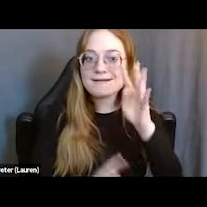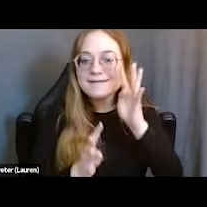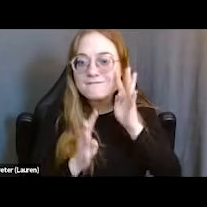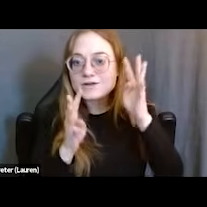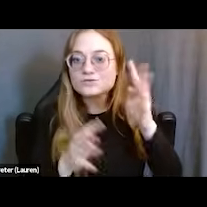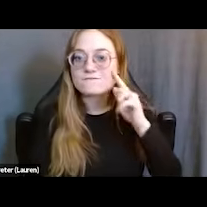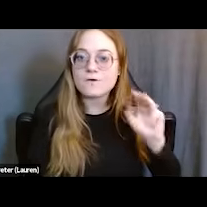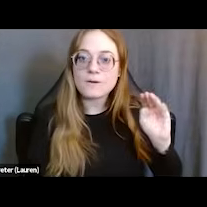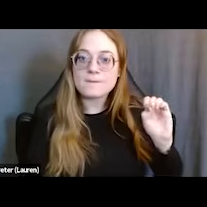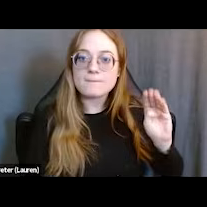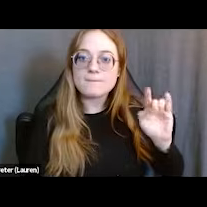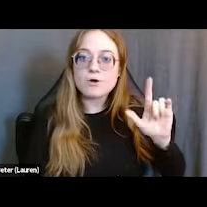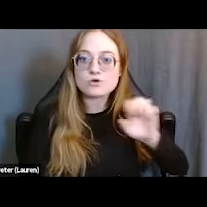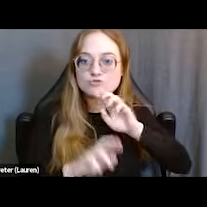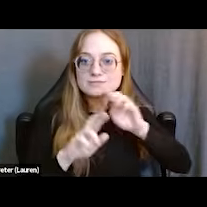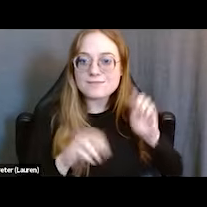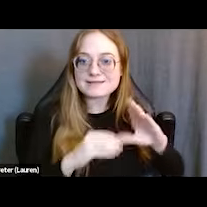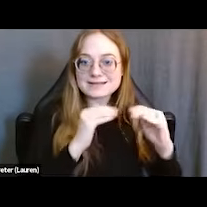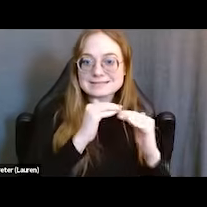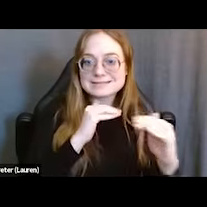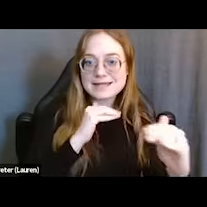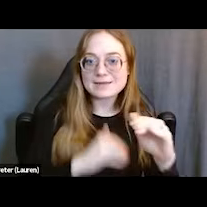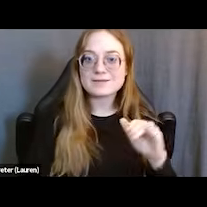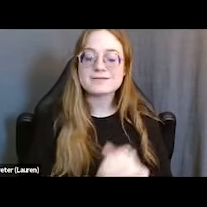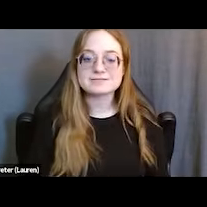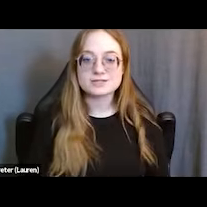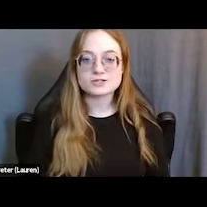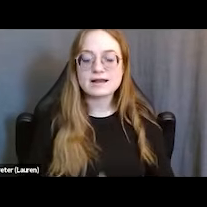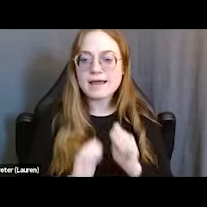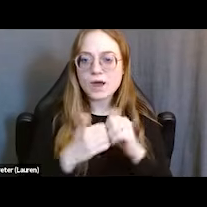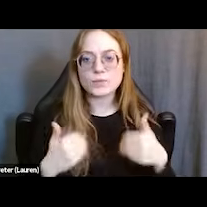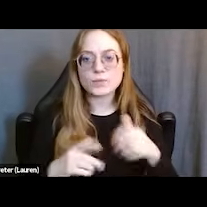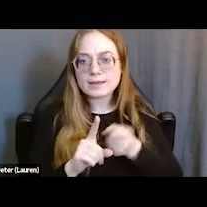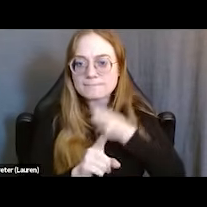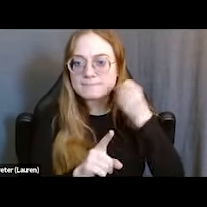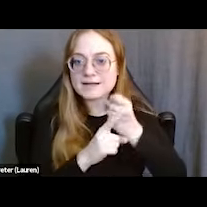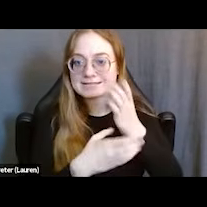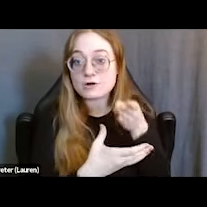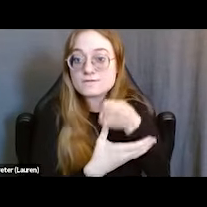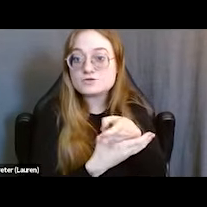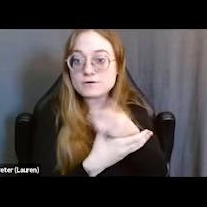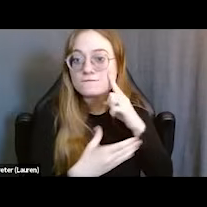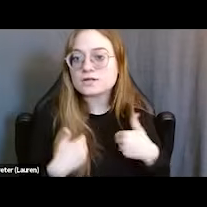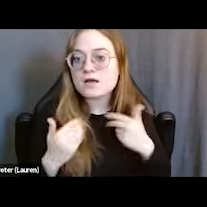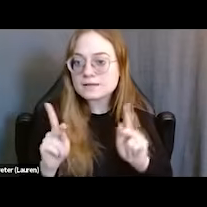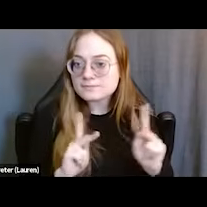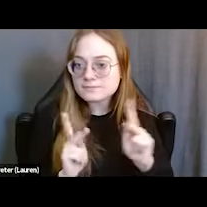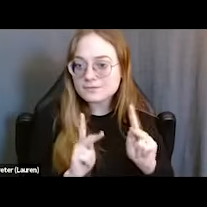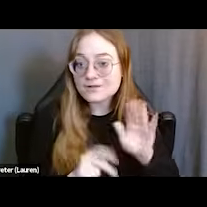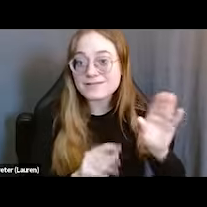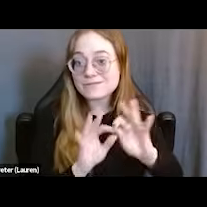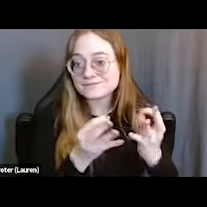mobile response and stabilization, and how it's a real impactful intervention for young people and their